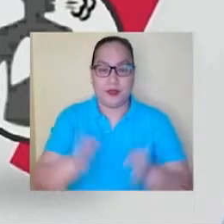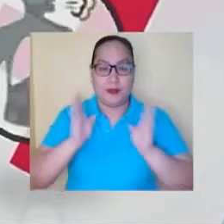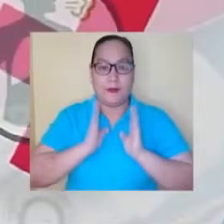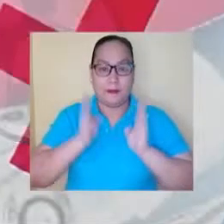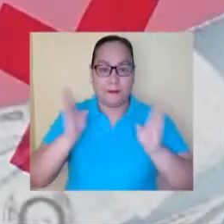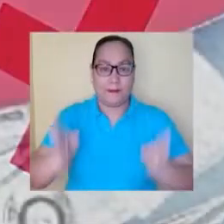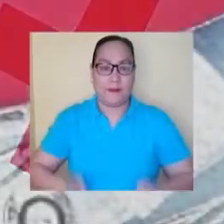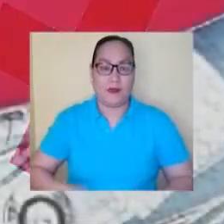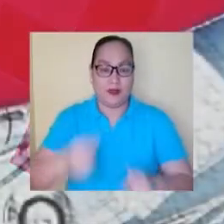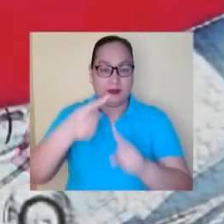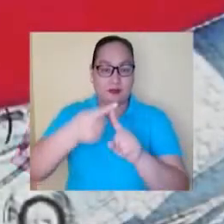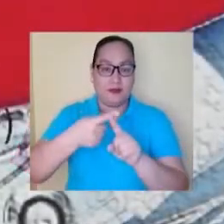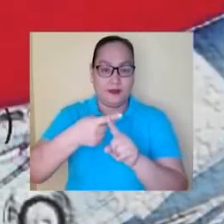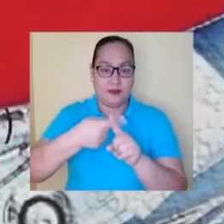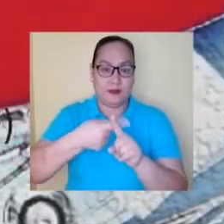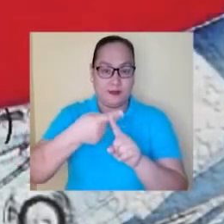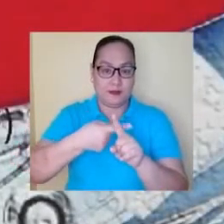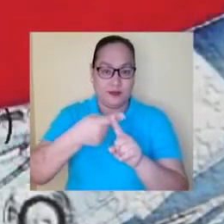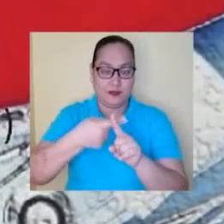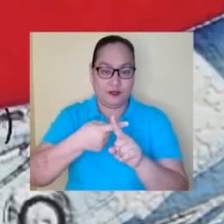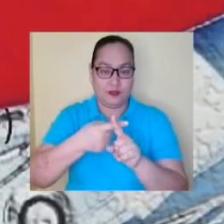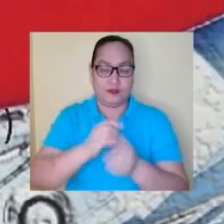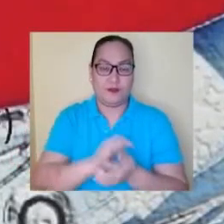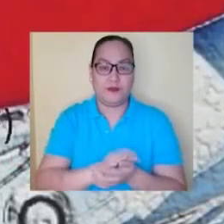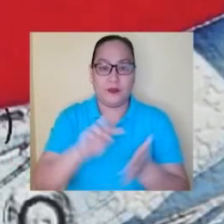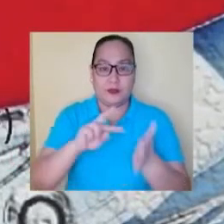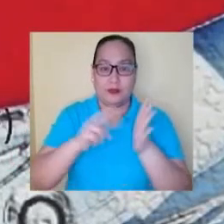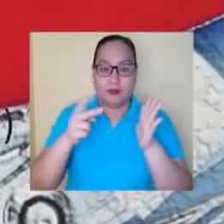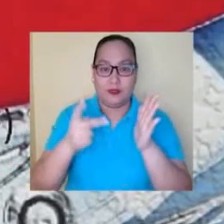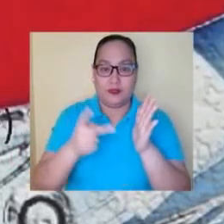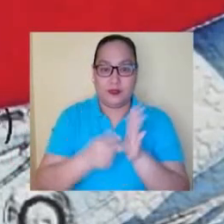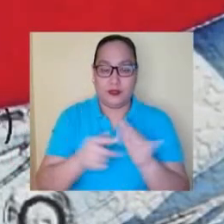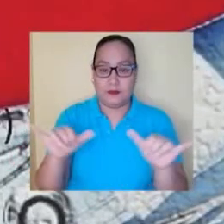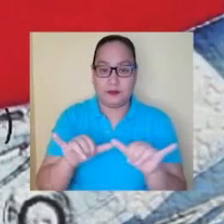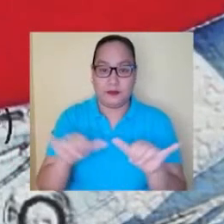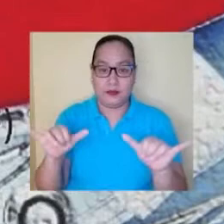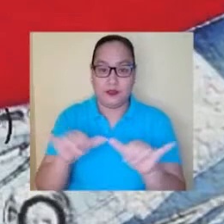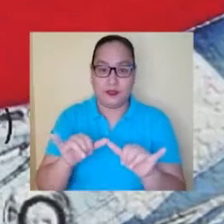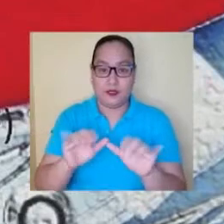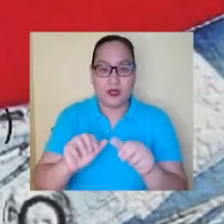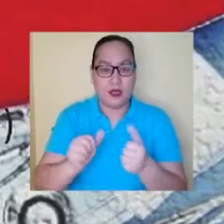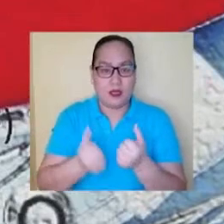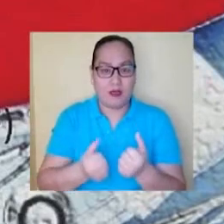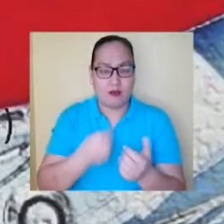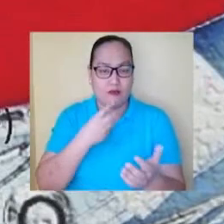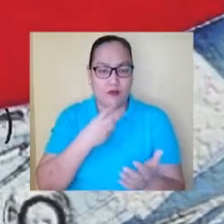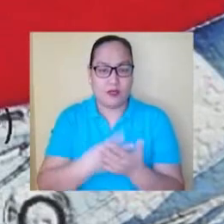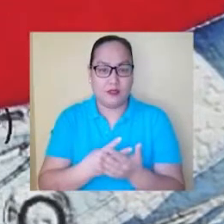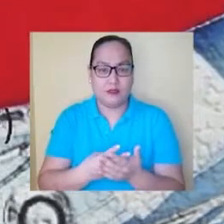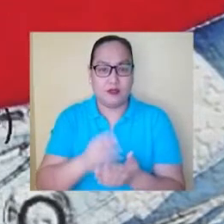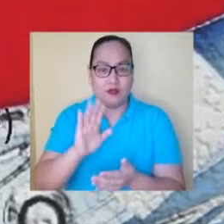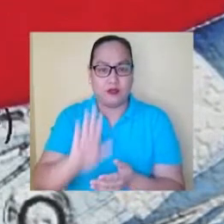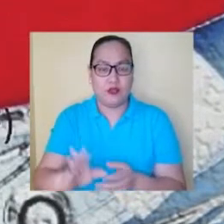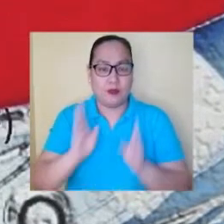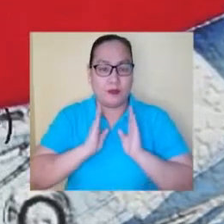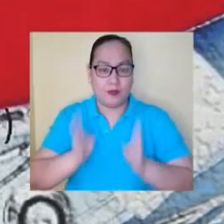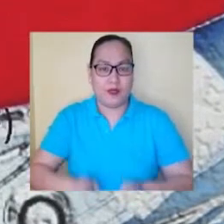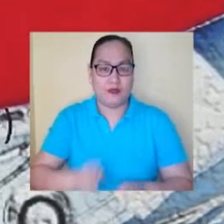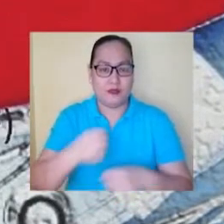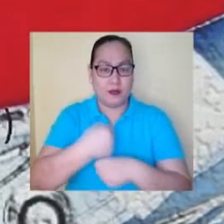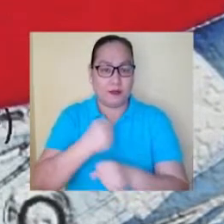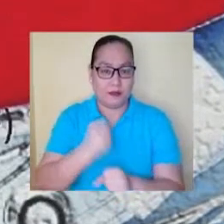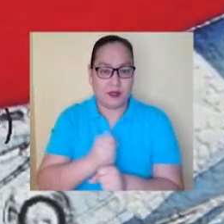Body temperature. Body temperature is a measure of how well your body can make and get rid of